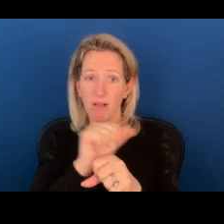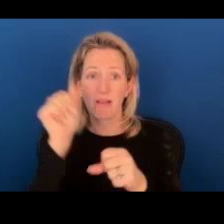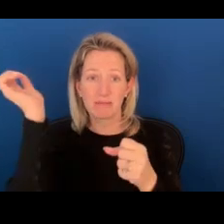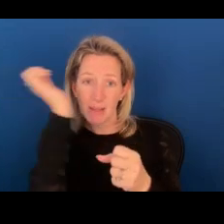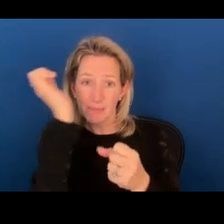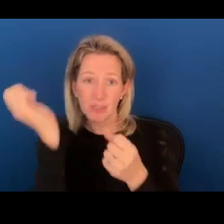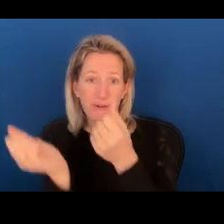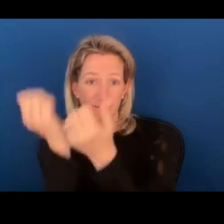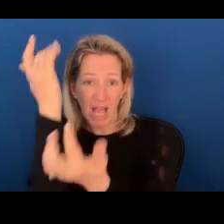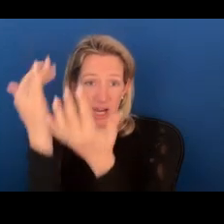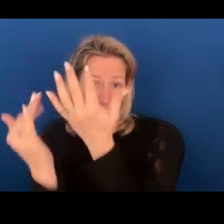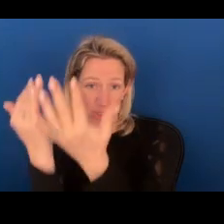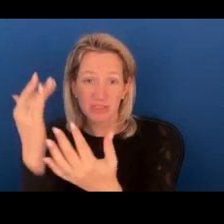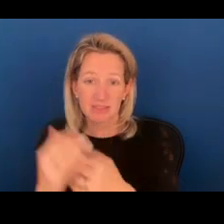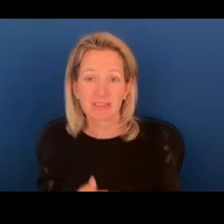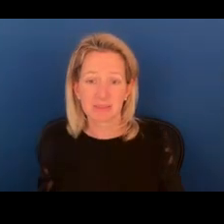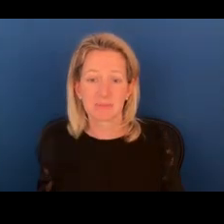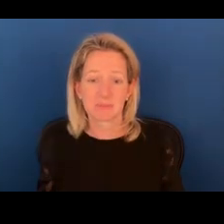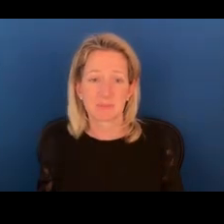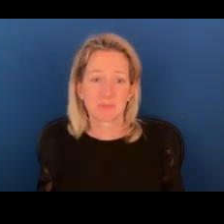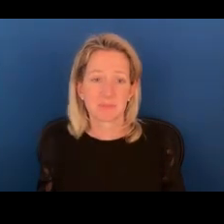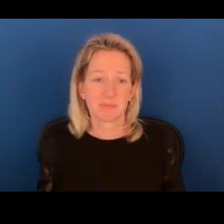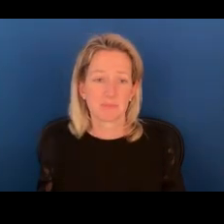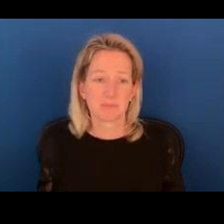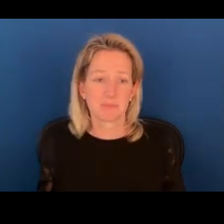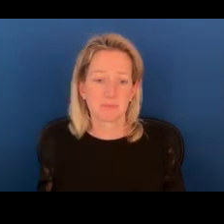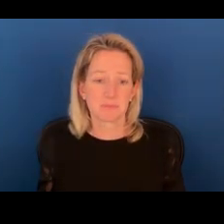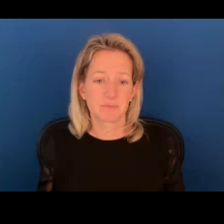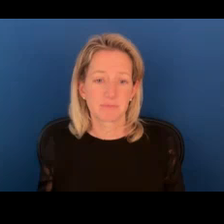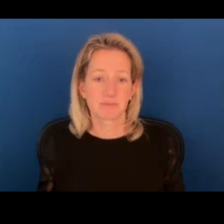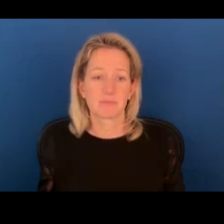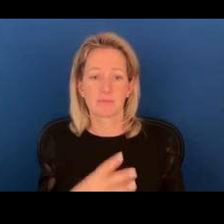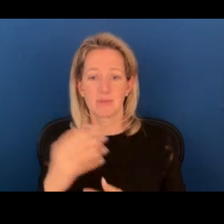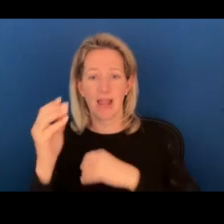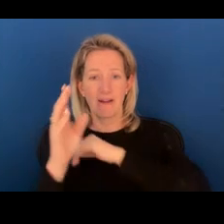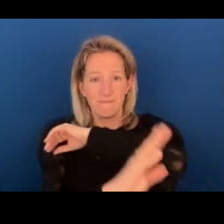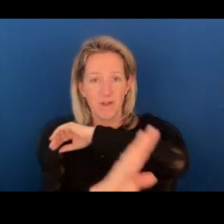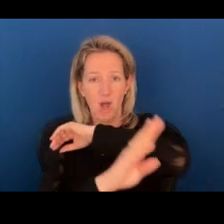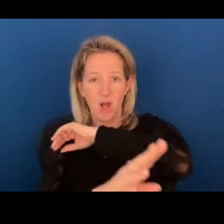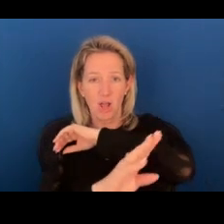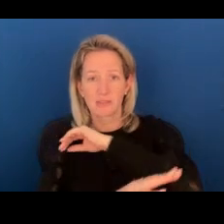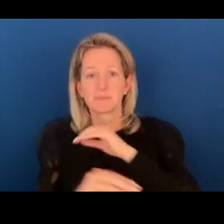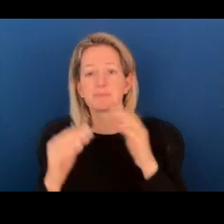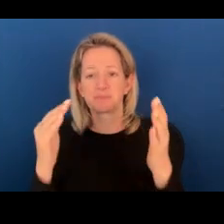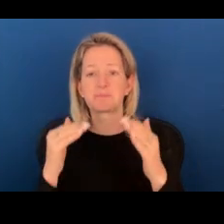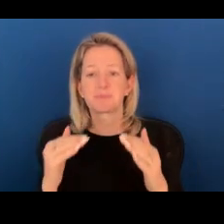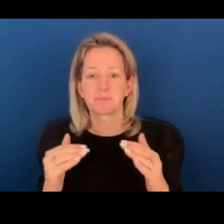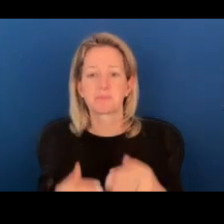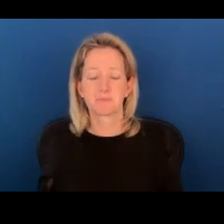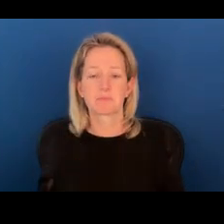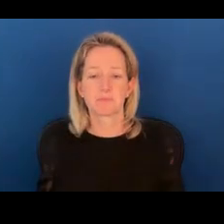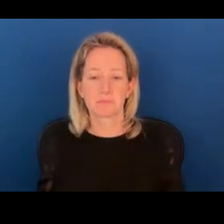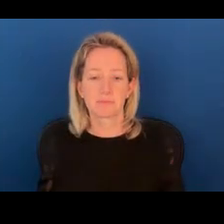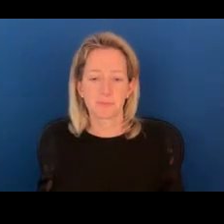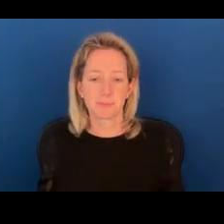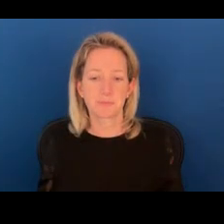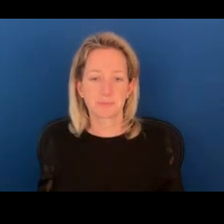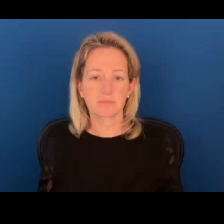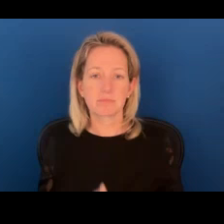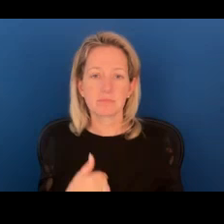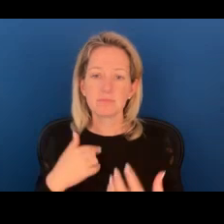all that good stuff. Next, please. And then the fall cleanup. Next, please. So I just wanted to honor